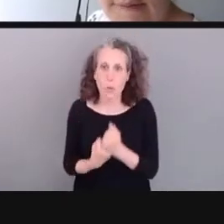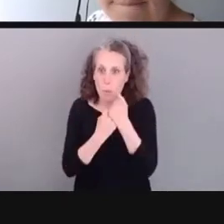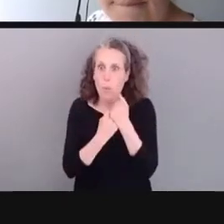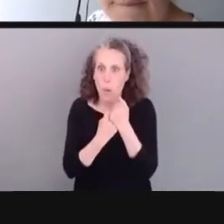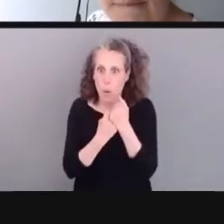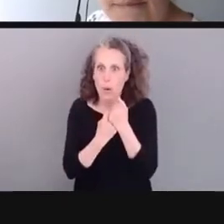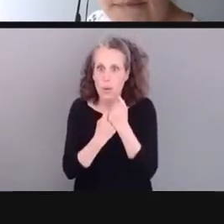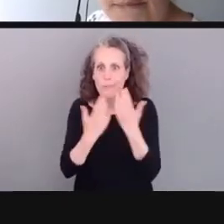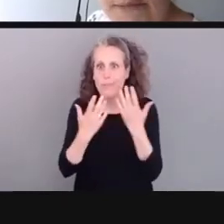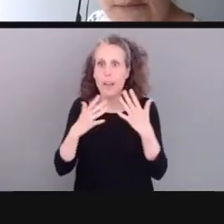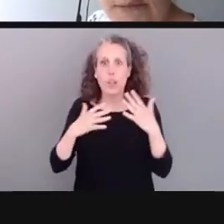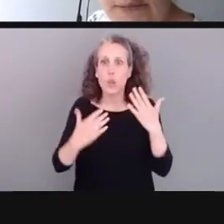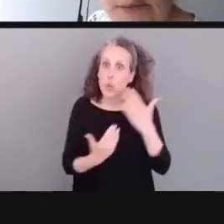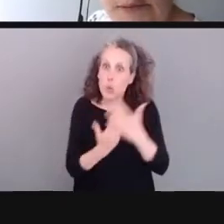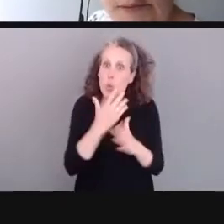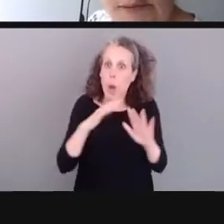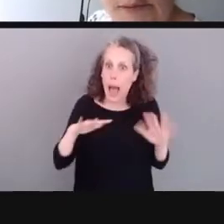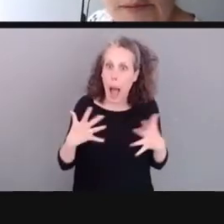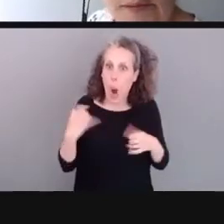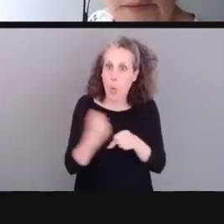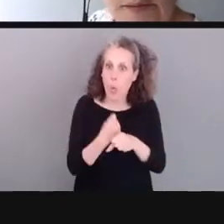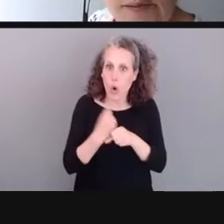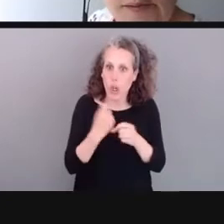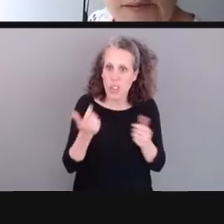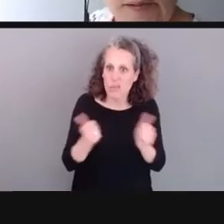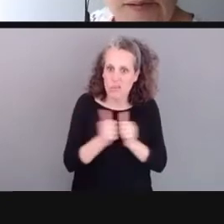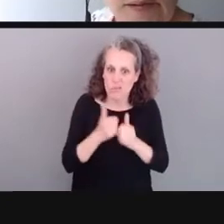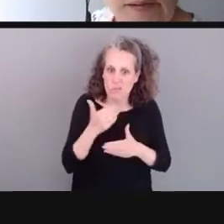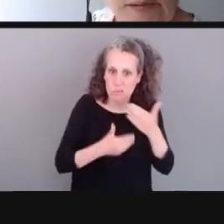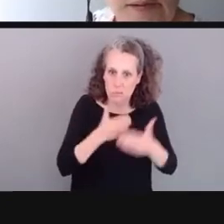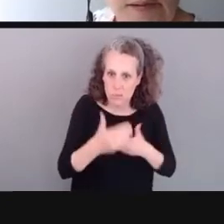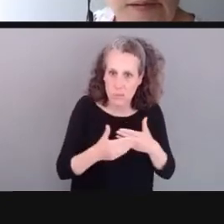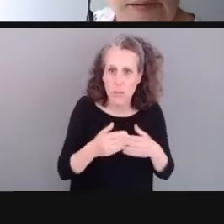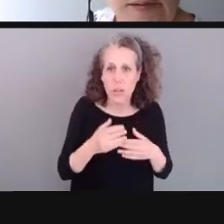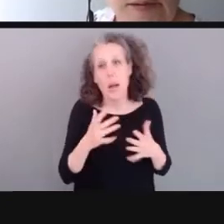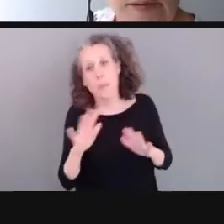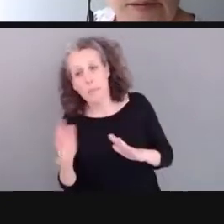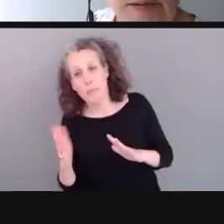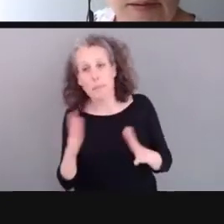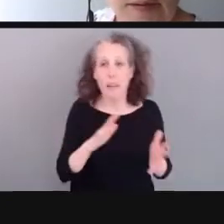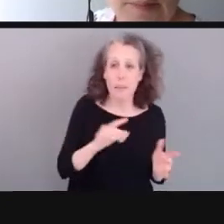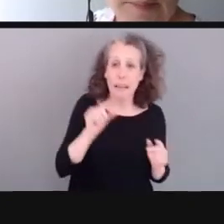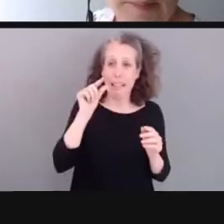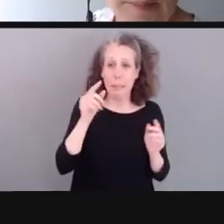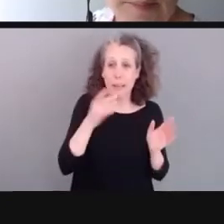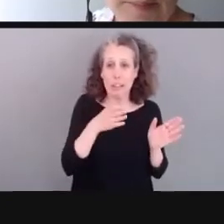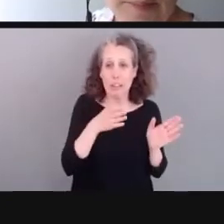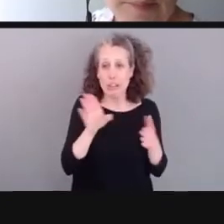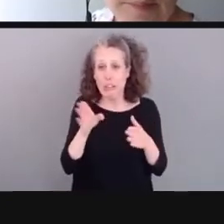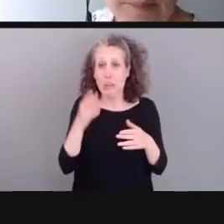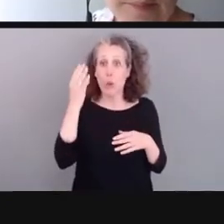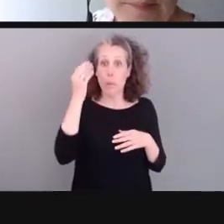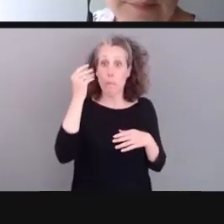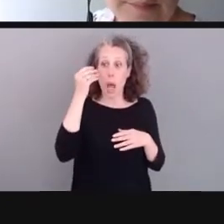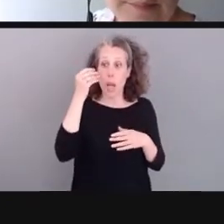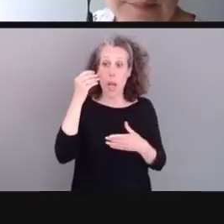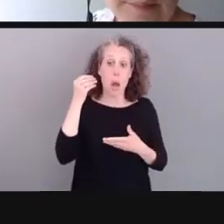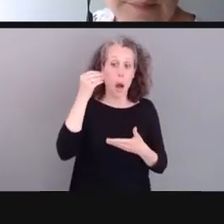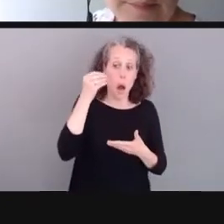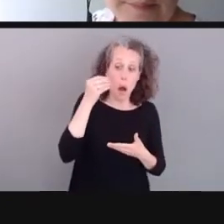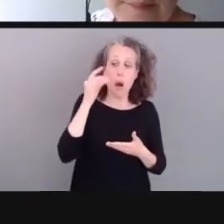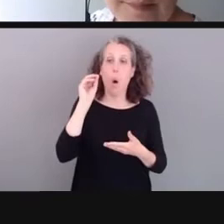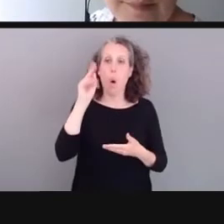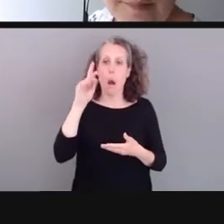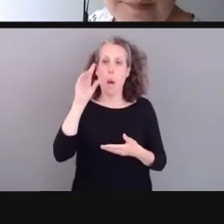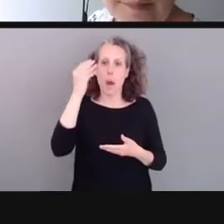of working, and there might be a bit of a shift or some more money made available for technical